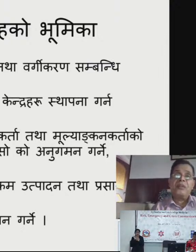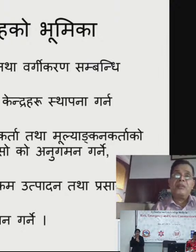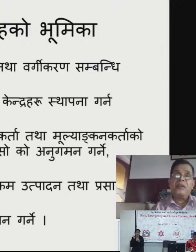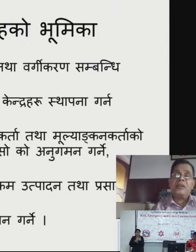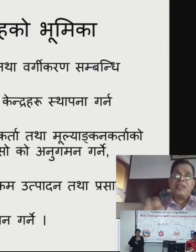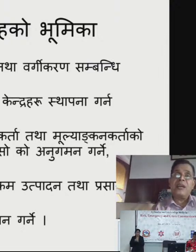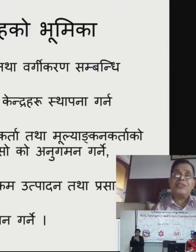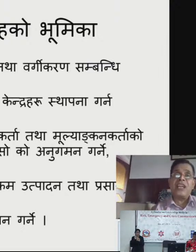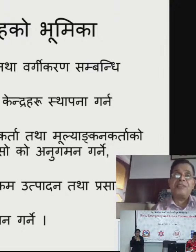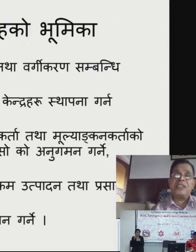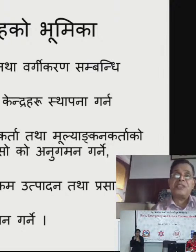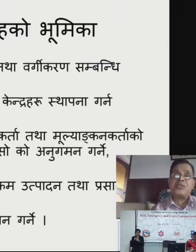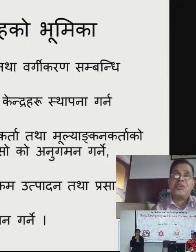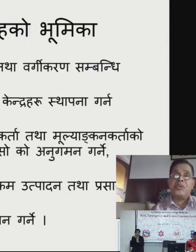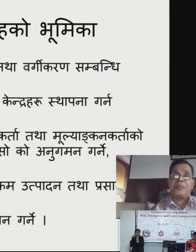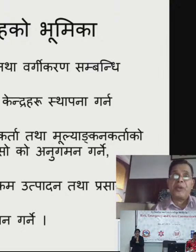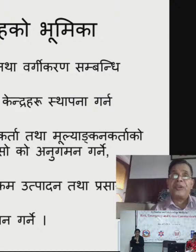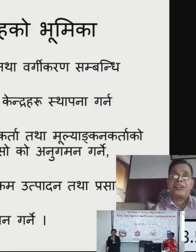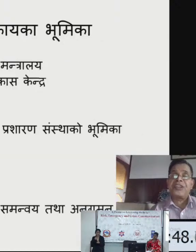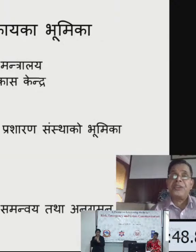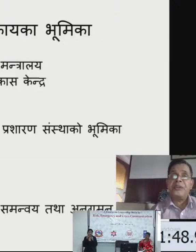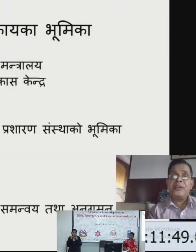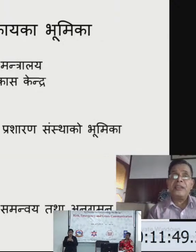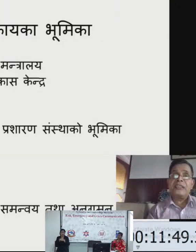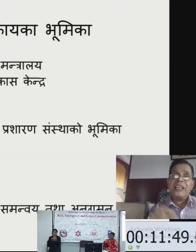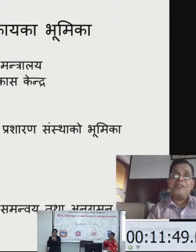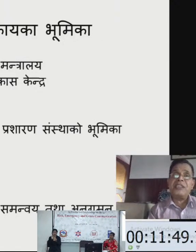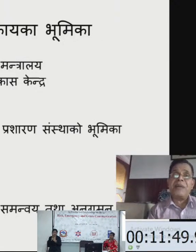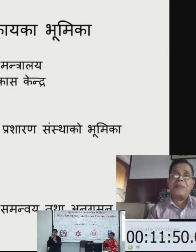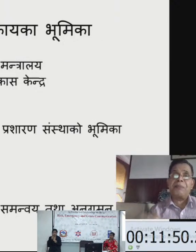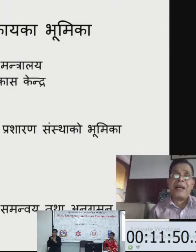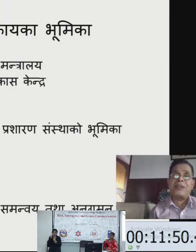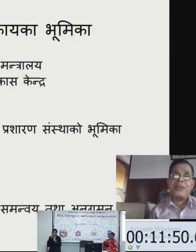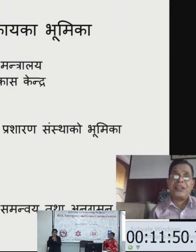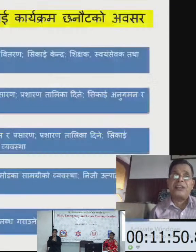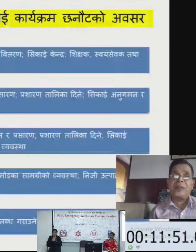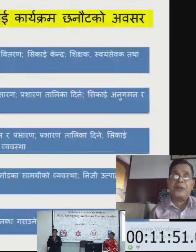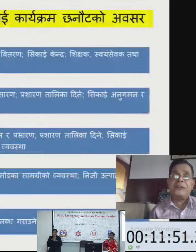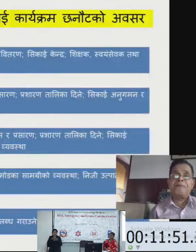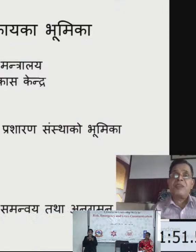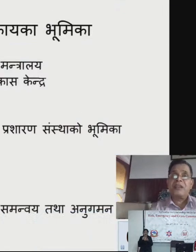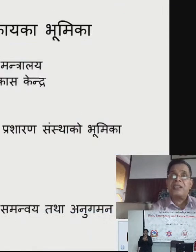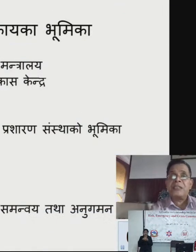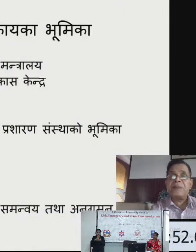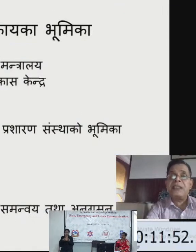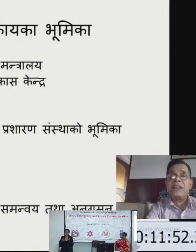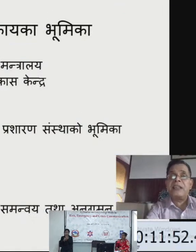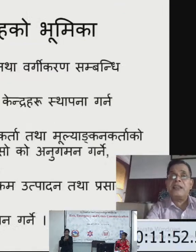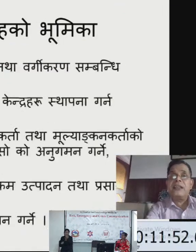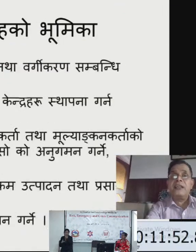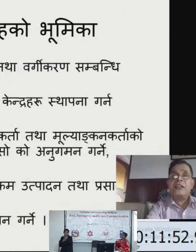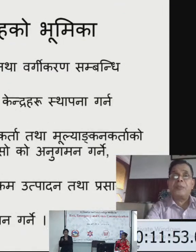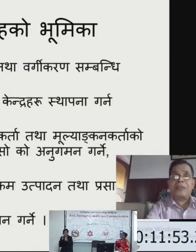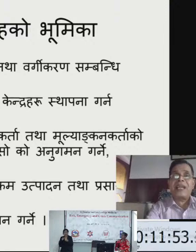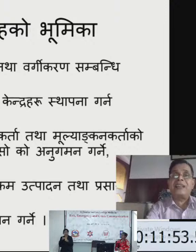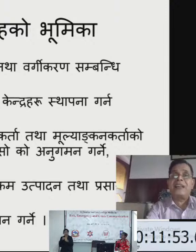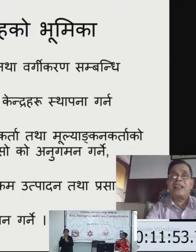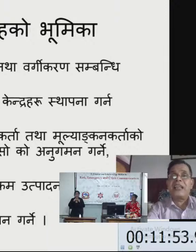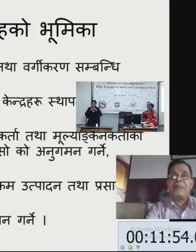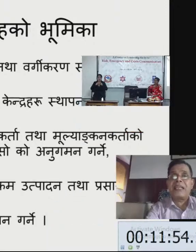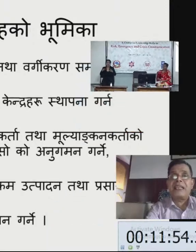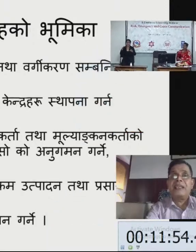they have been recording the television from the television, and they have been broadcasting it. and the municipality is supporting to broadcast